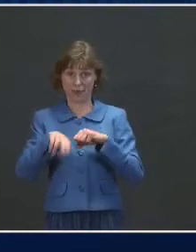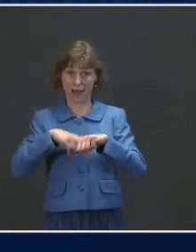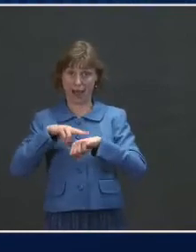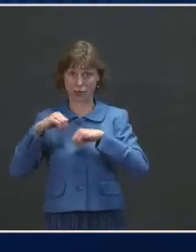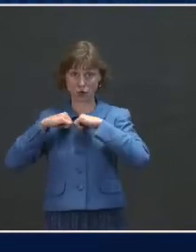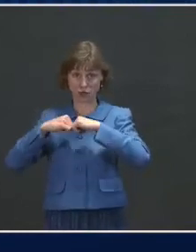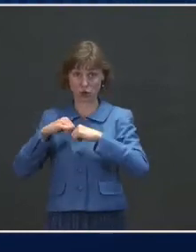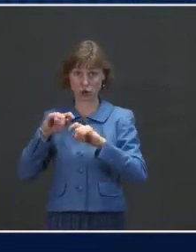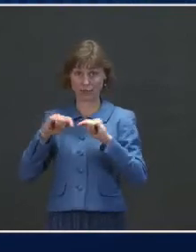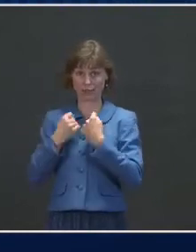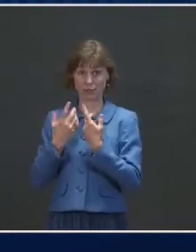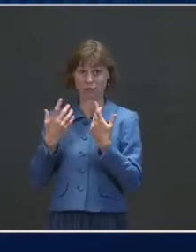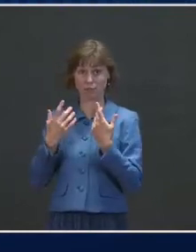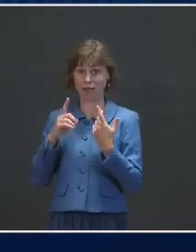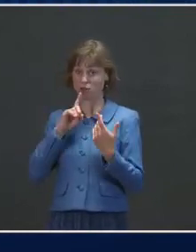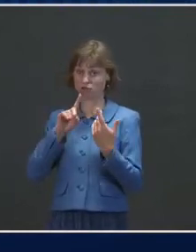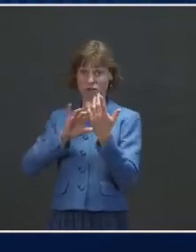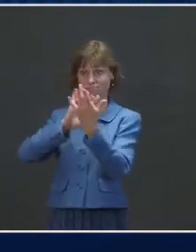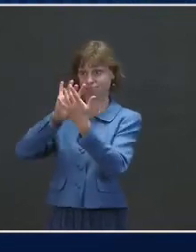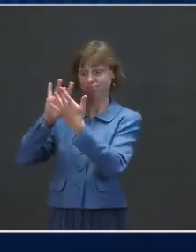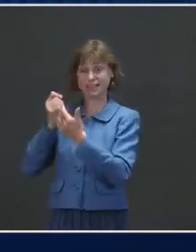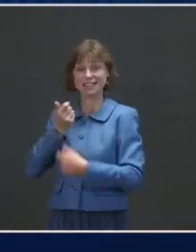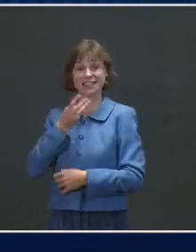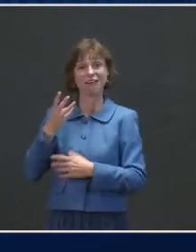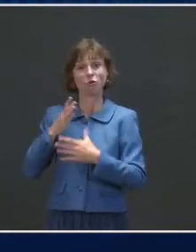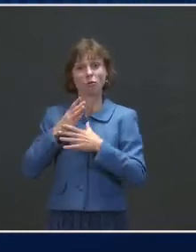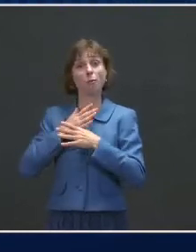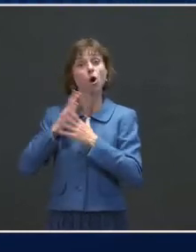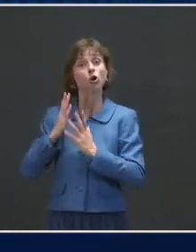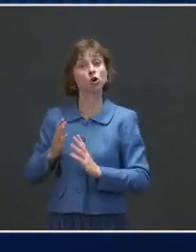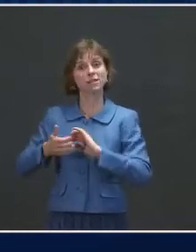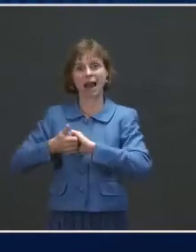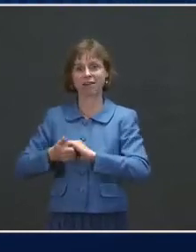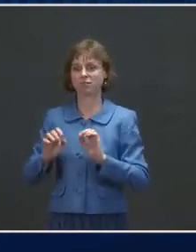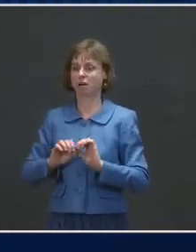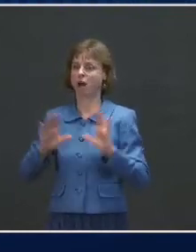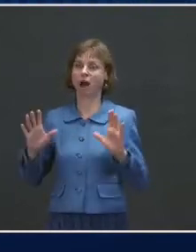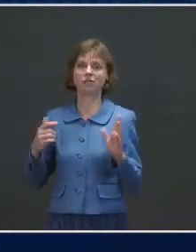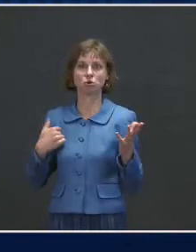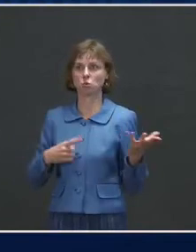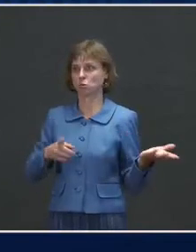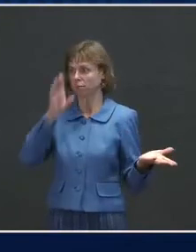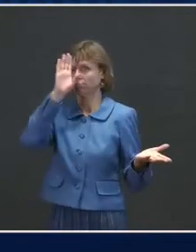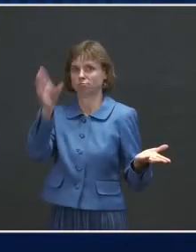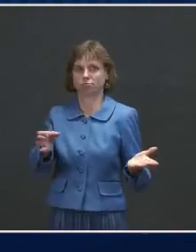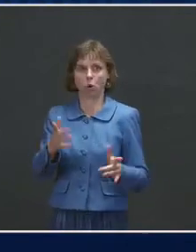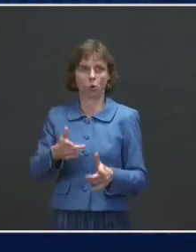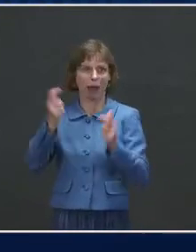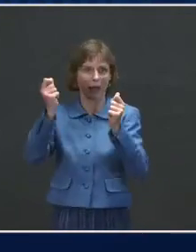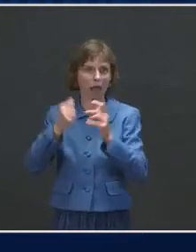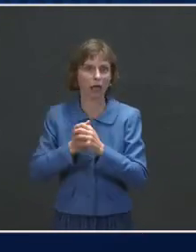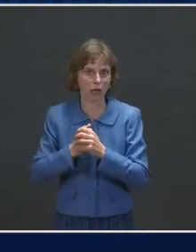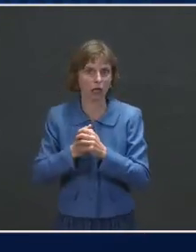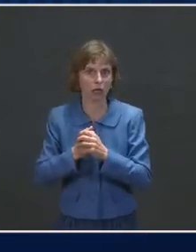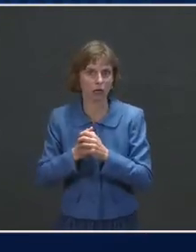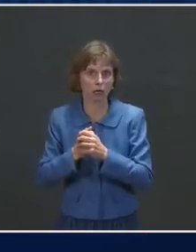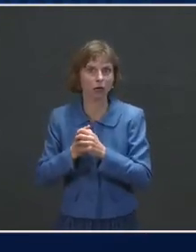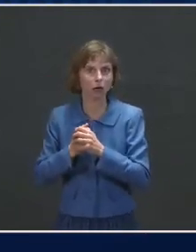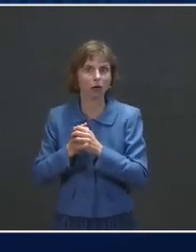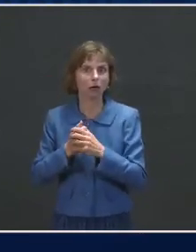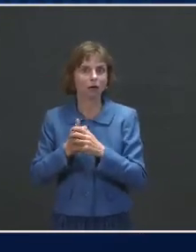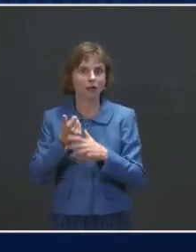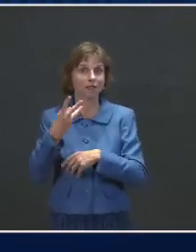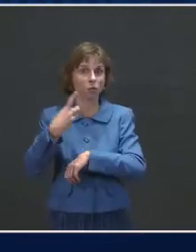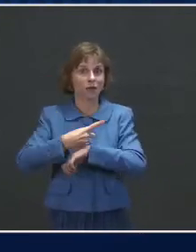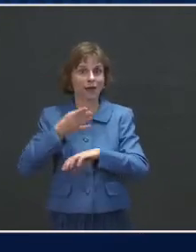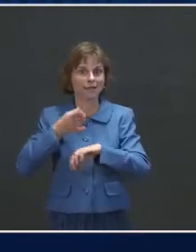in touch with the number of our partners and allies. We've obviously, we were outspoken quite quickly in the days following